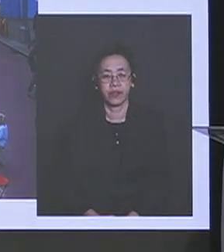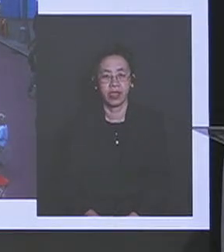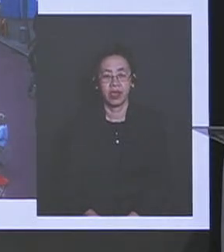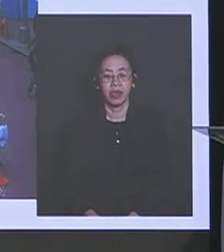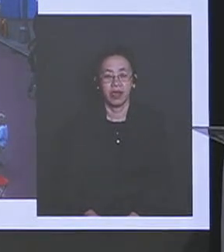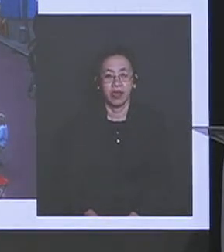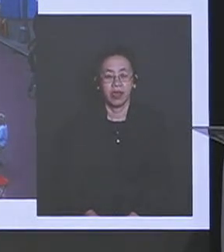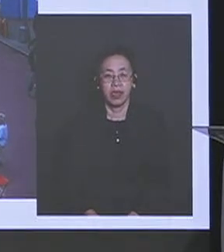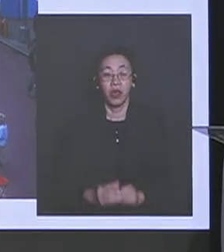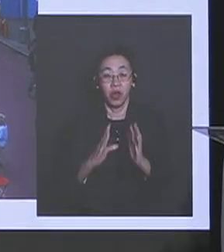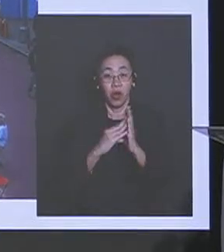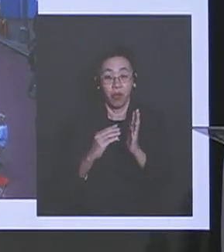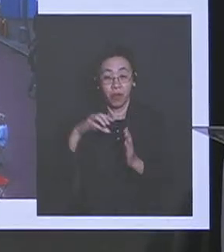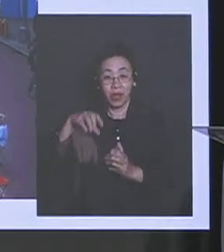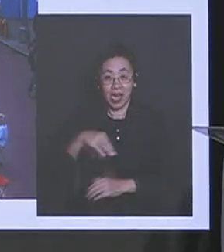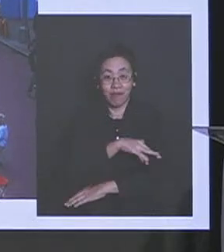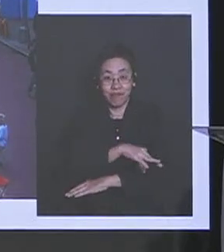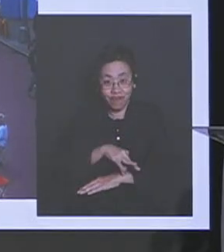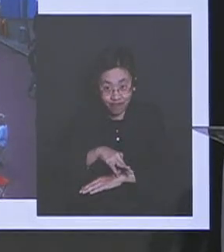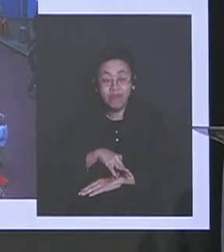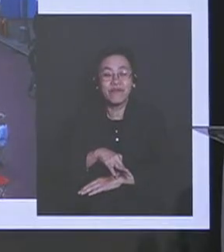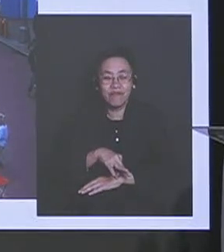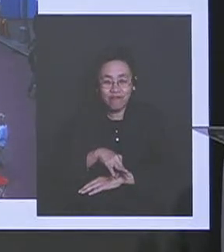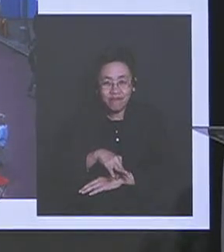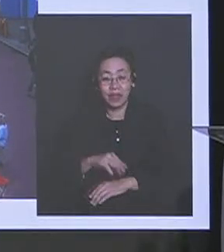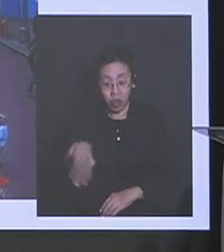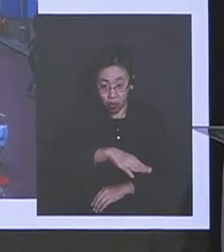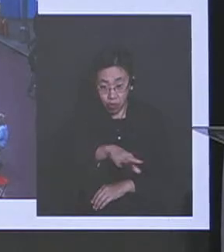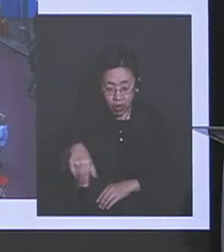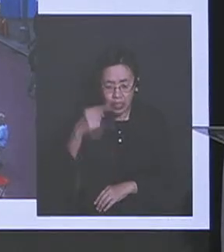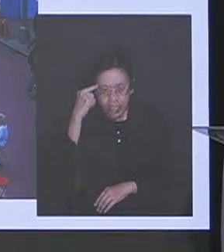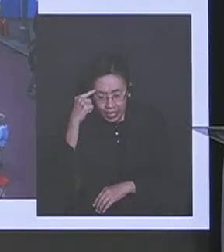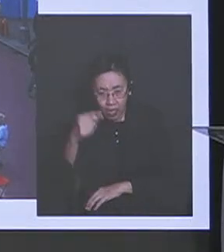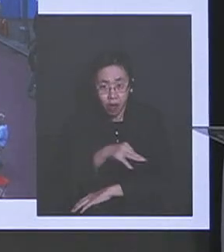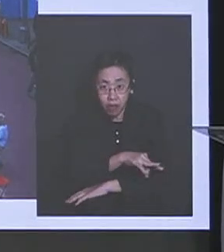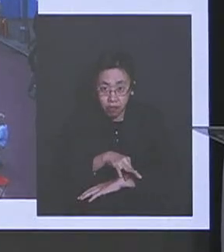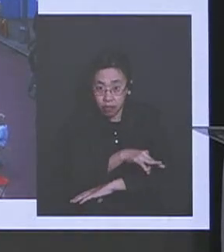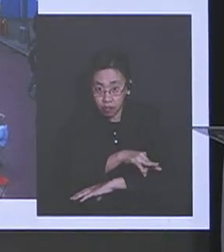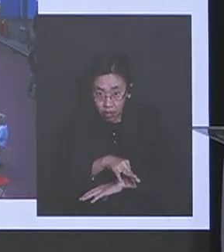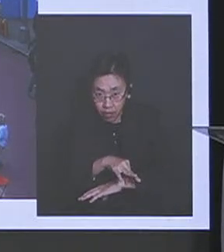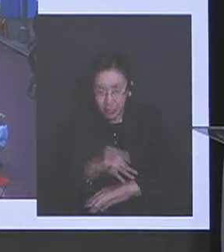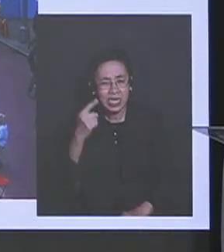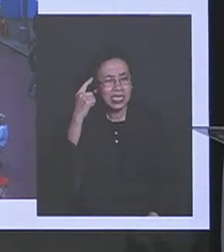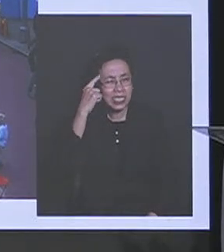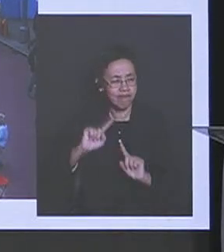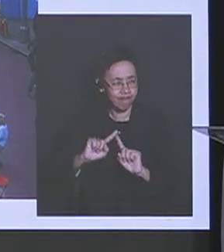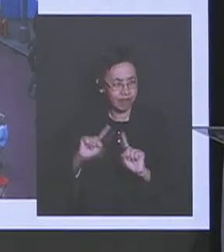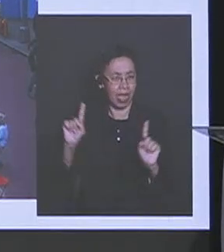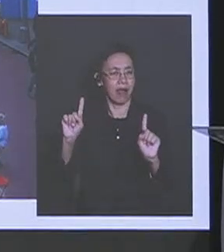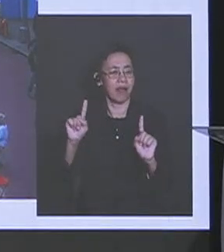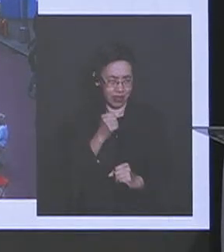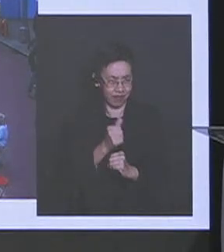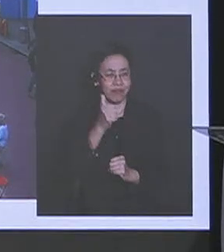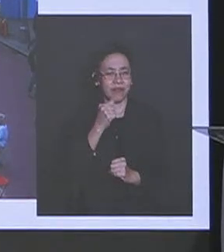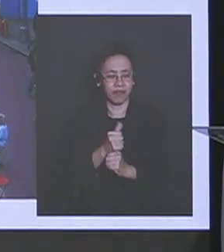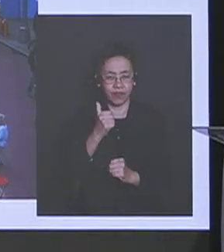design professions, it allows you to think differently. It allows you to kind of question immediately, like what we should do. And the example here, again,